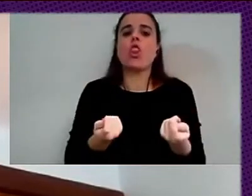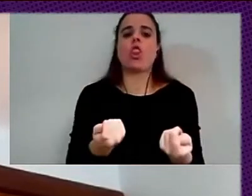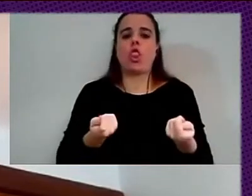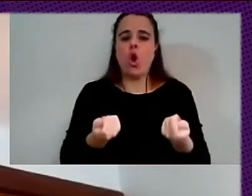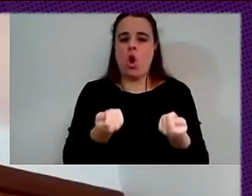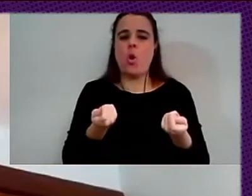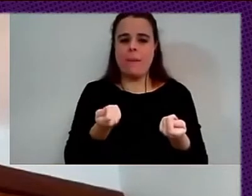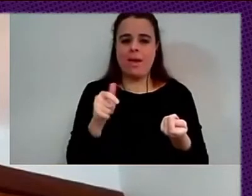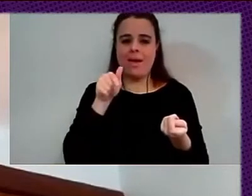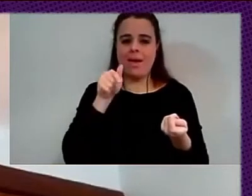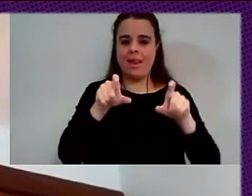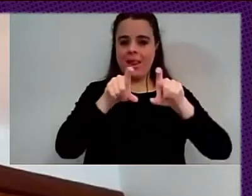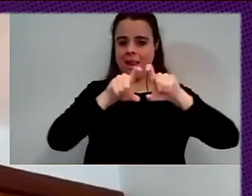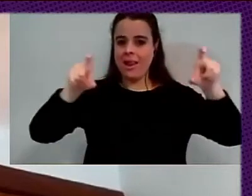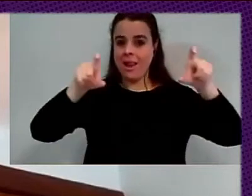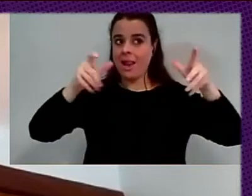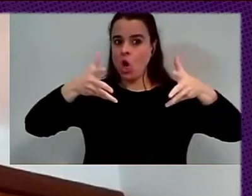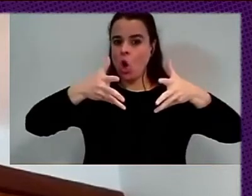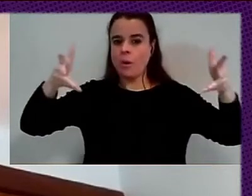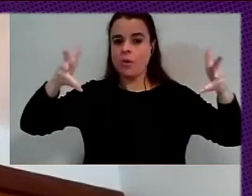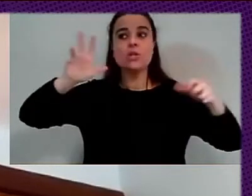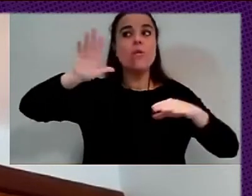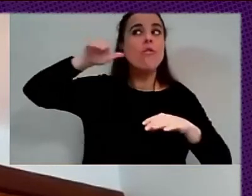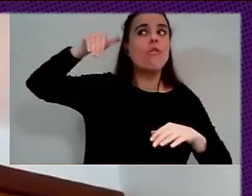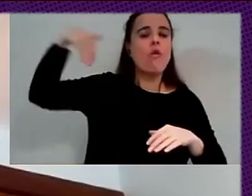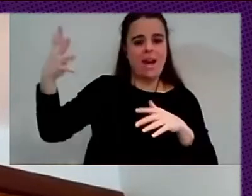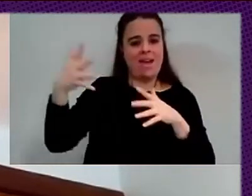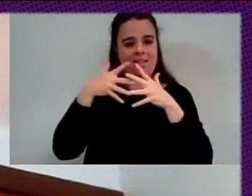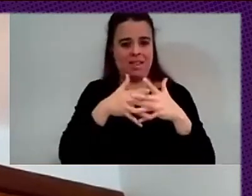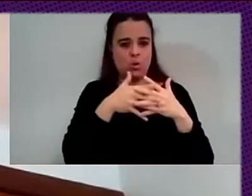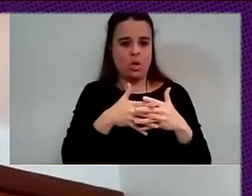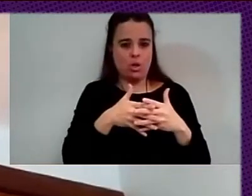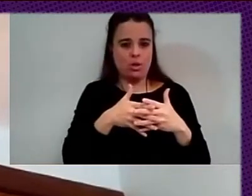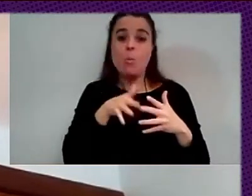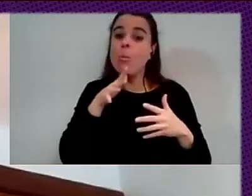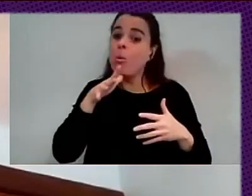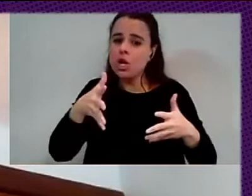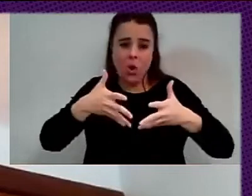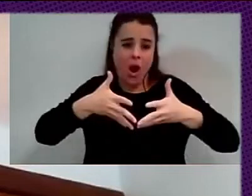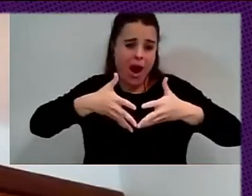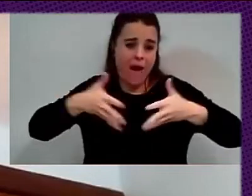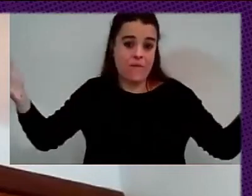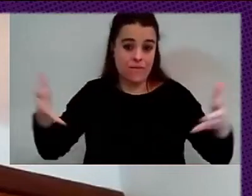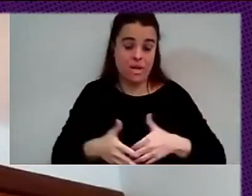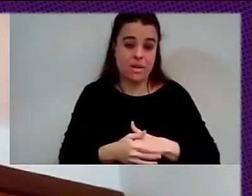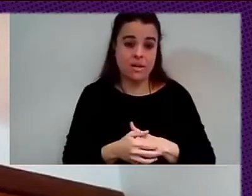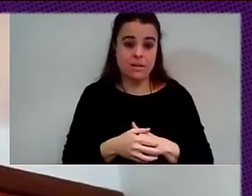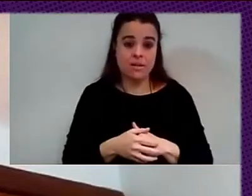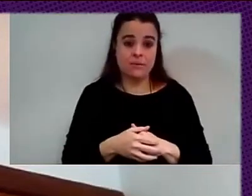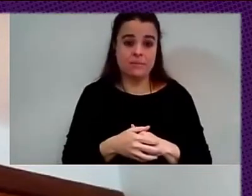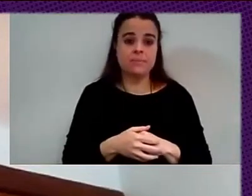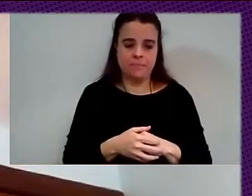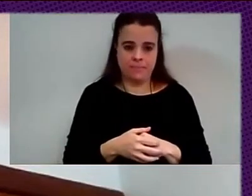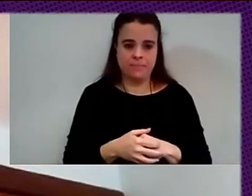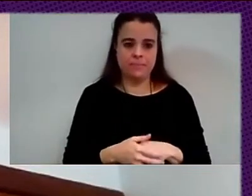big, right? So if we're going to look at, say, some of these companies having a market cap exceeding $1 trillion, some of them